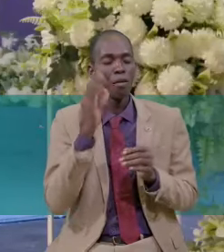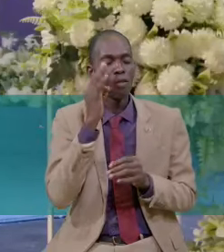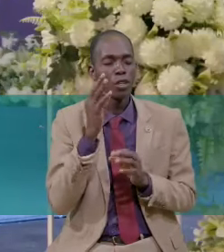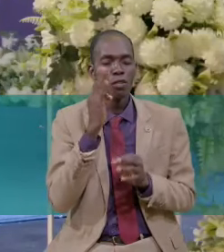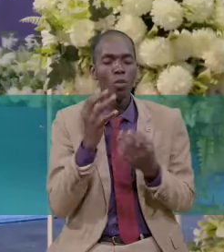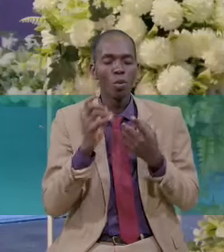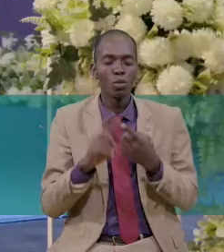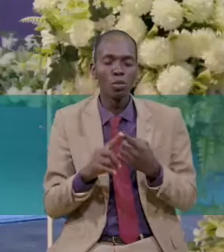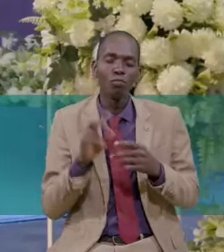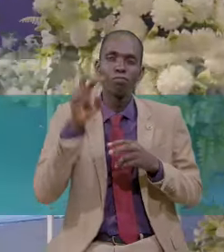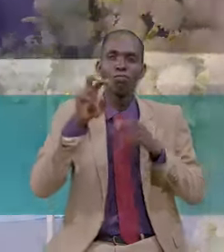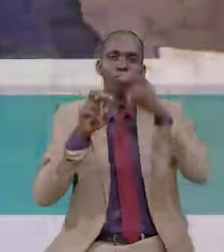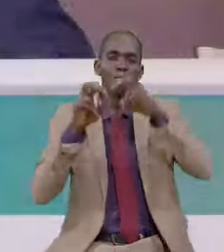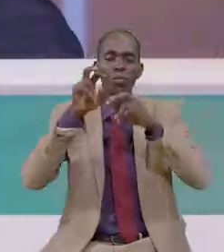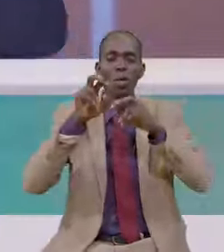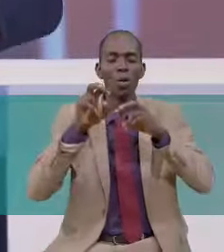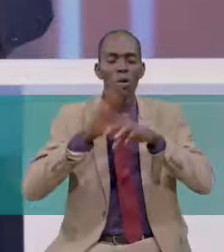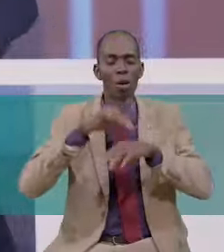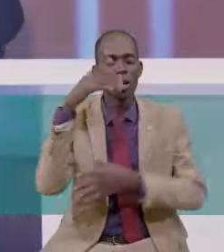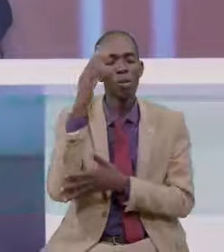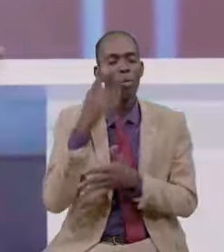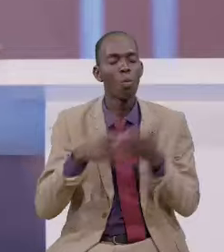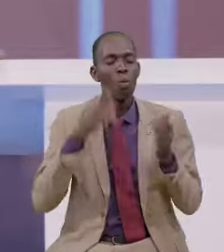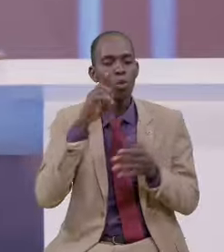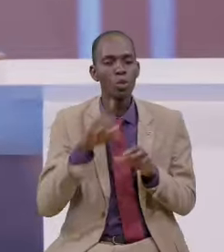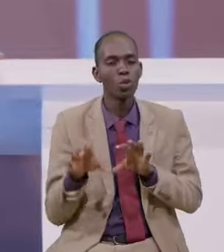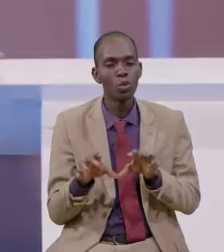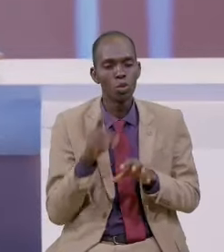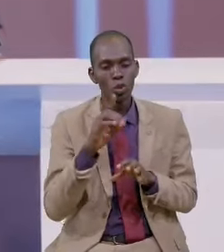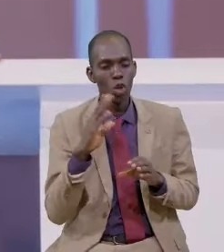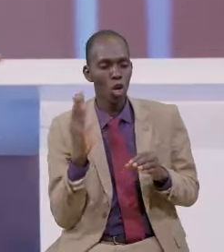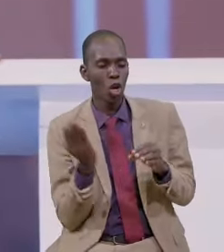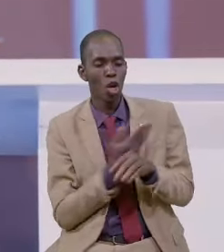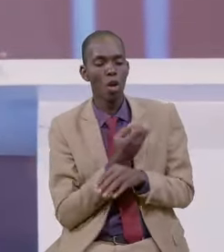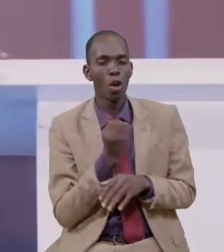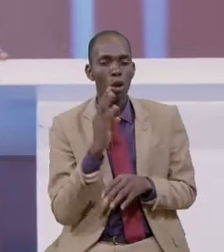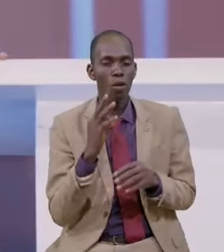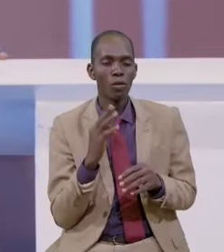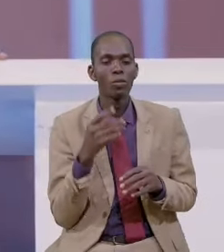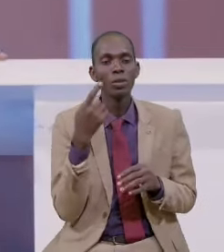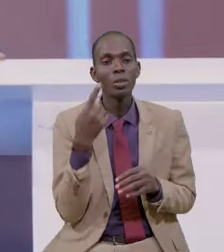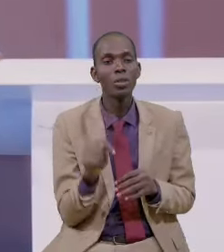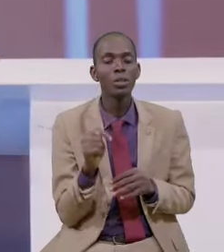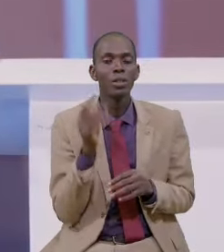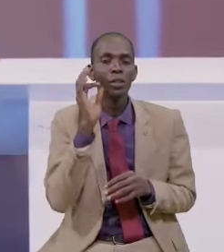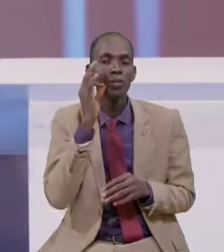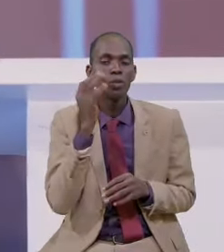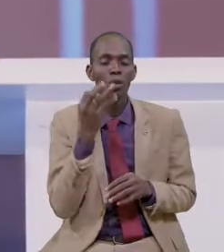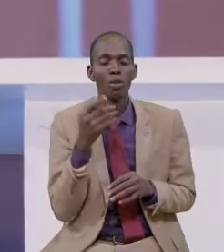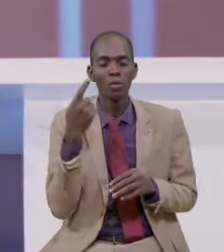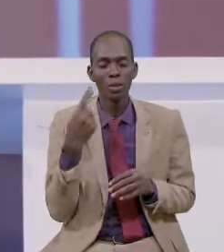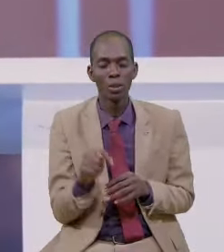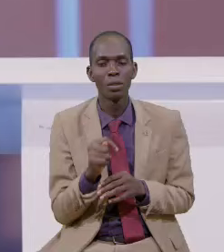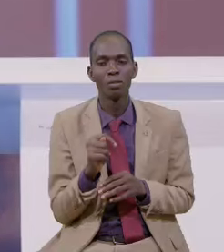cut the tree. When you cut off the tree, you get rid of the fruit of the branches. That's